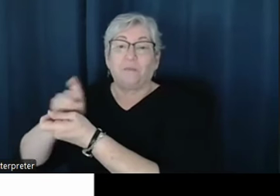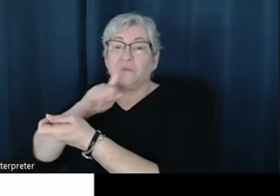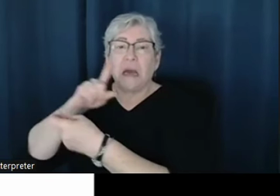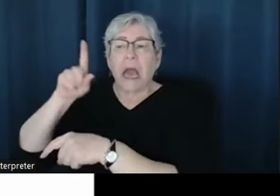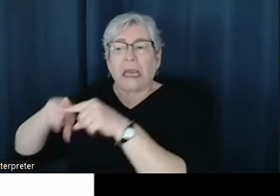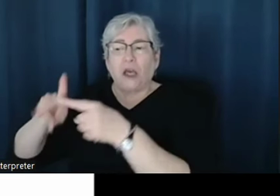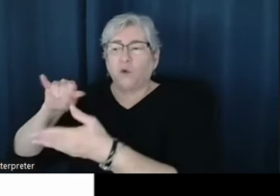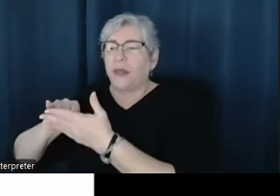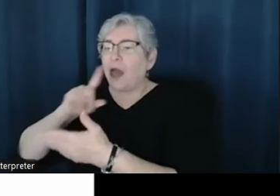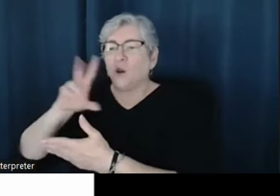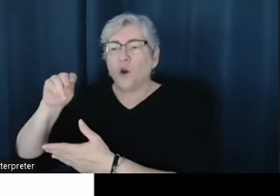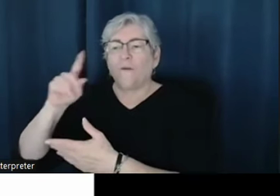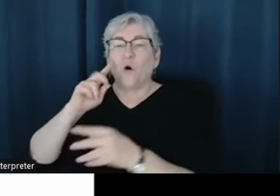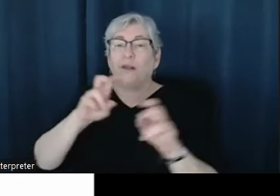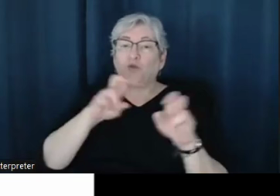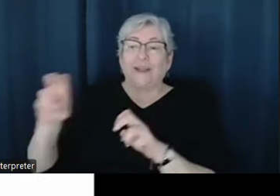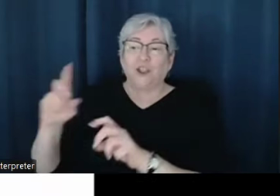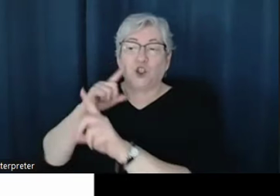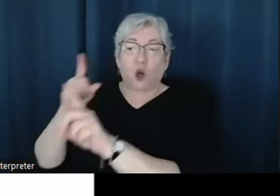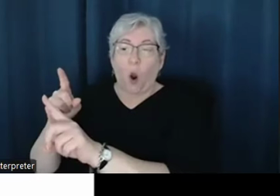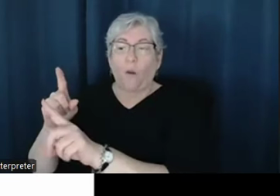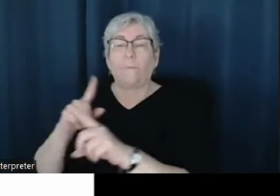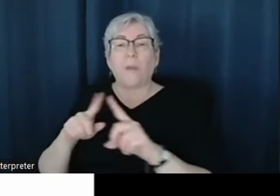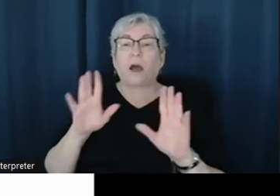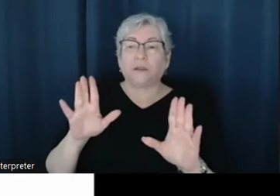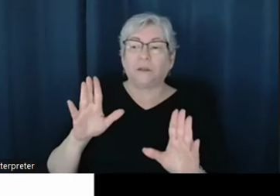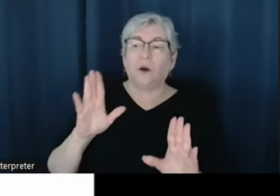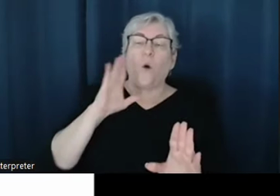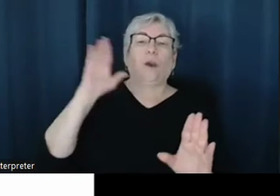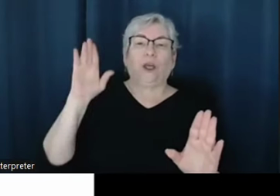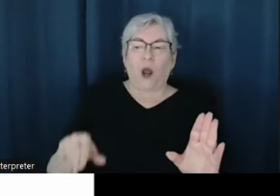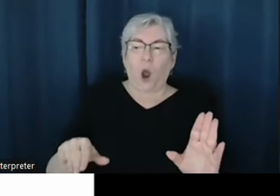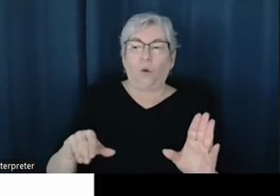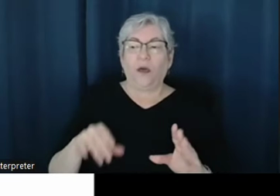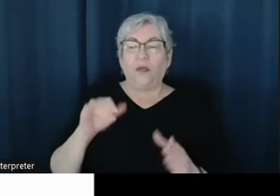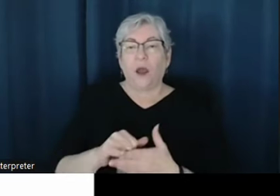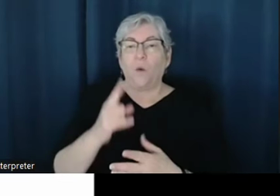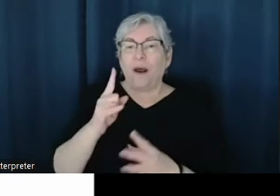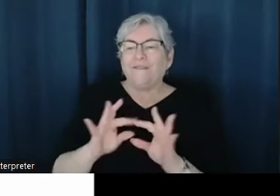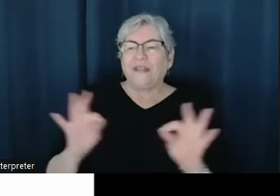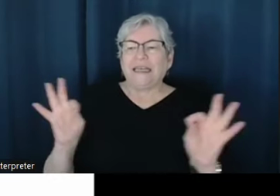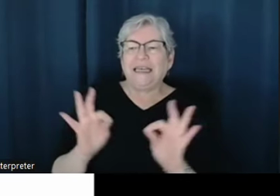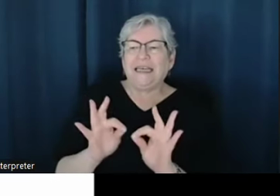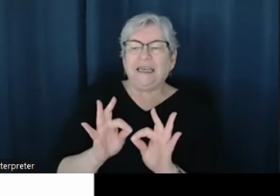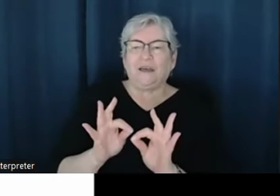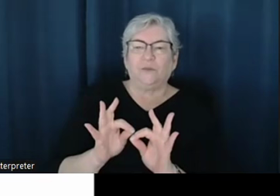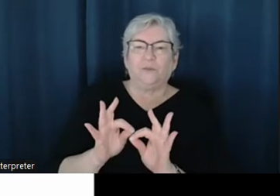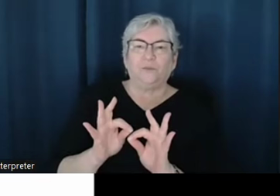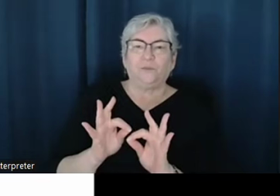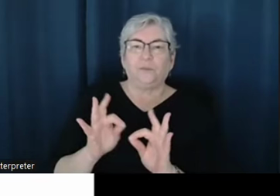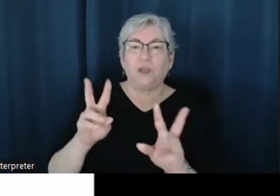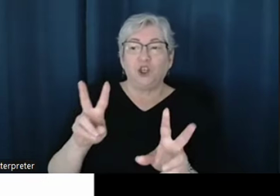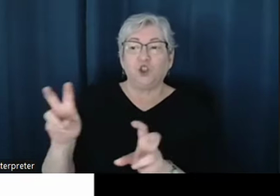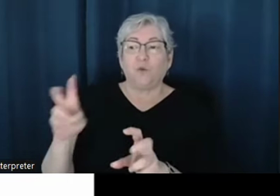do it, especially as a transition goal. But we know that one of the key issues